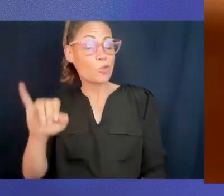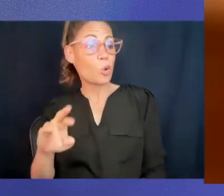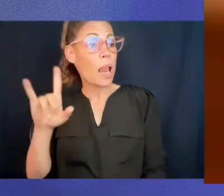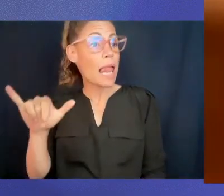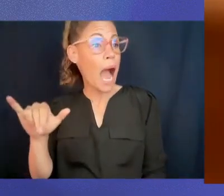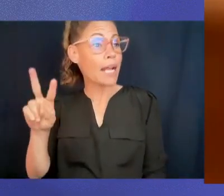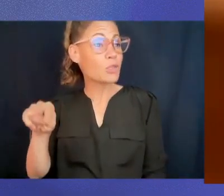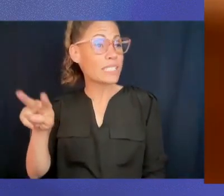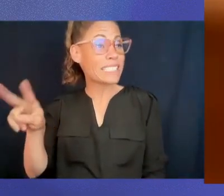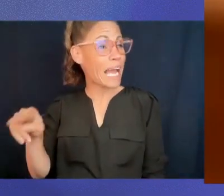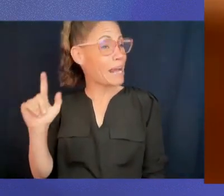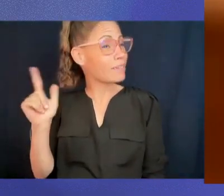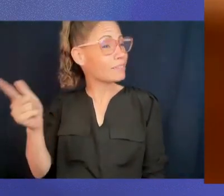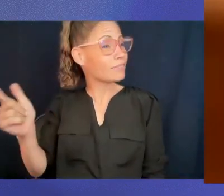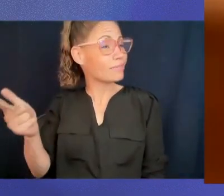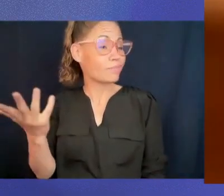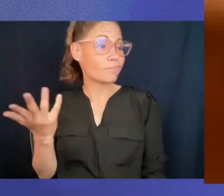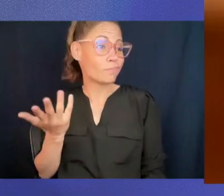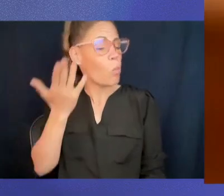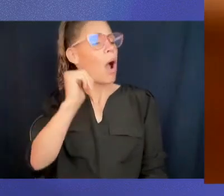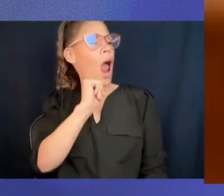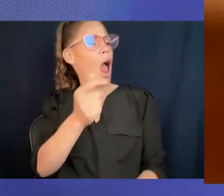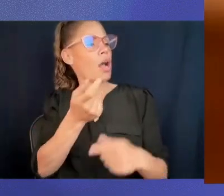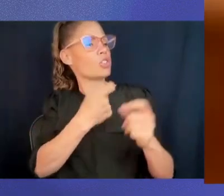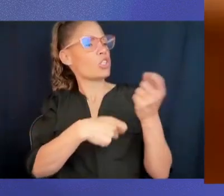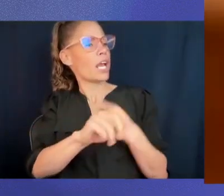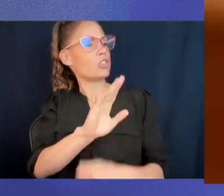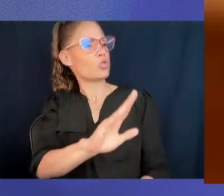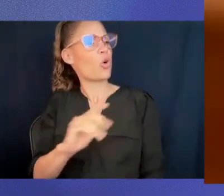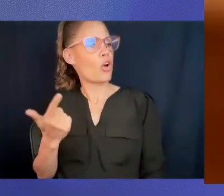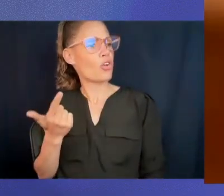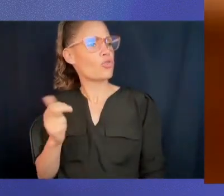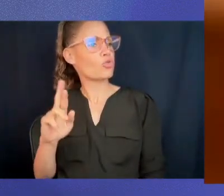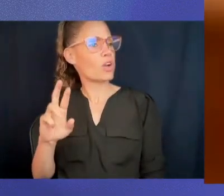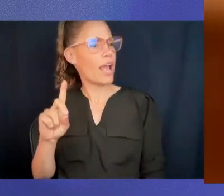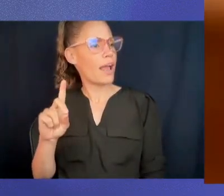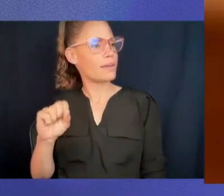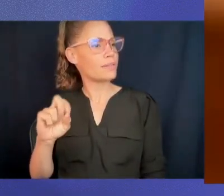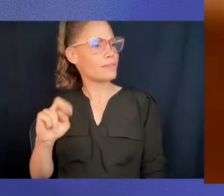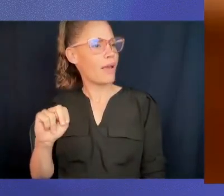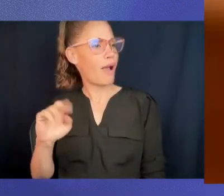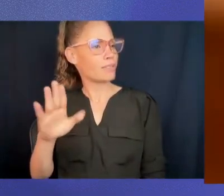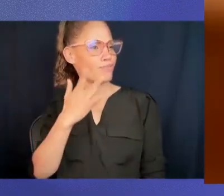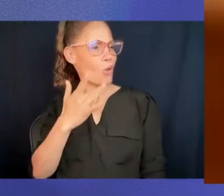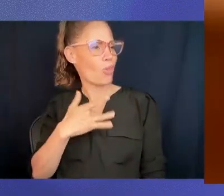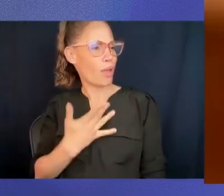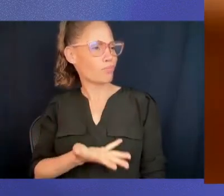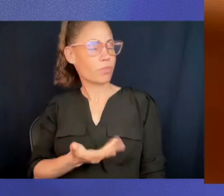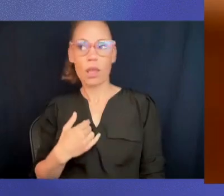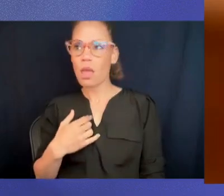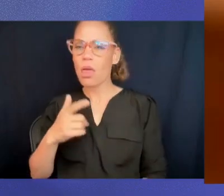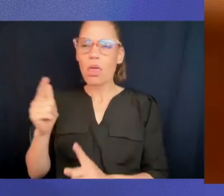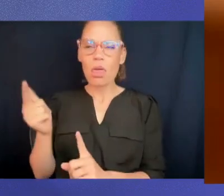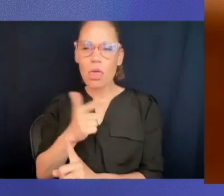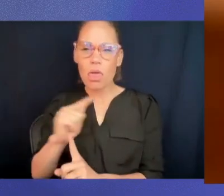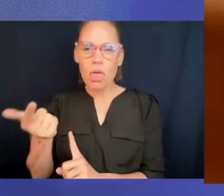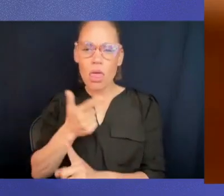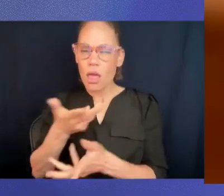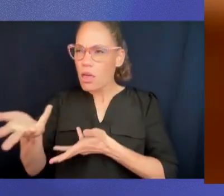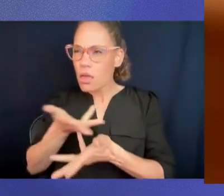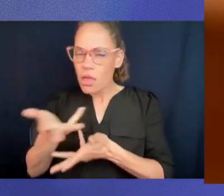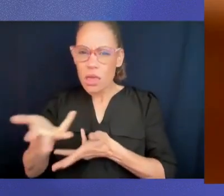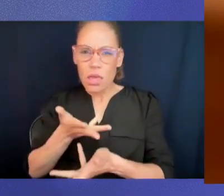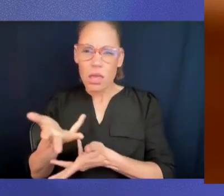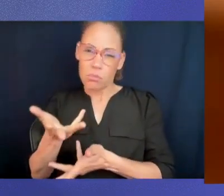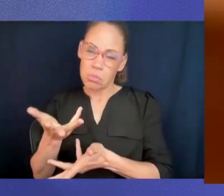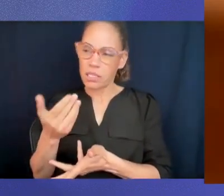22nd. Why don't you change your grandson's birthday? Well, we went back and forth a while like that. And then I said,